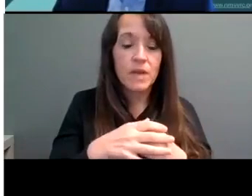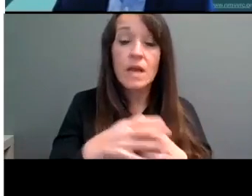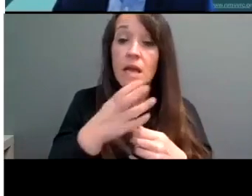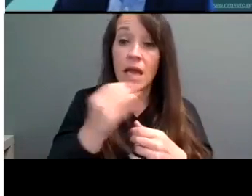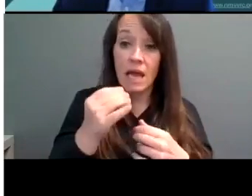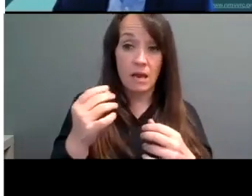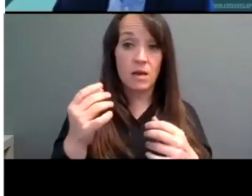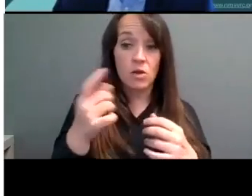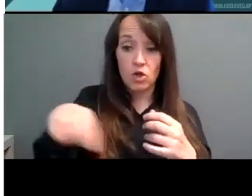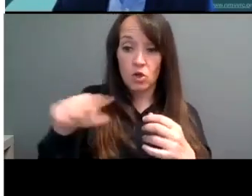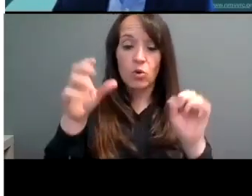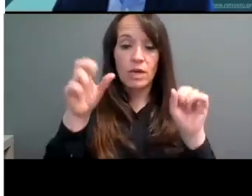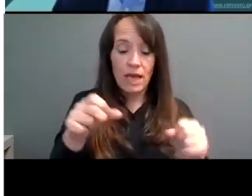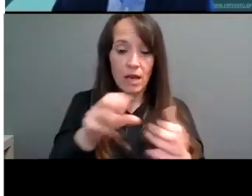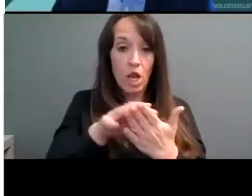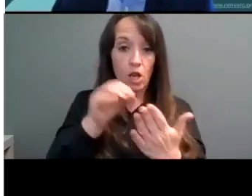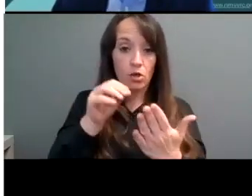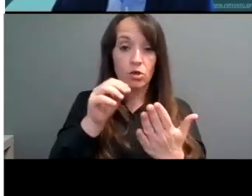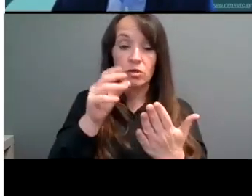evidence-based ways to help cope